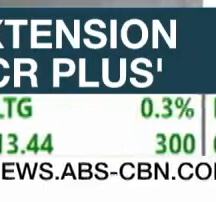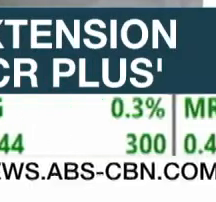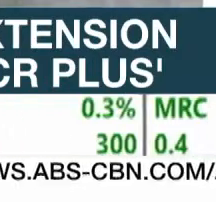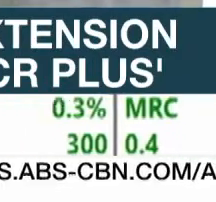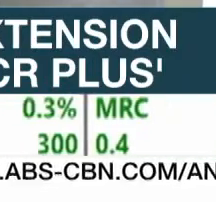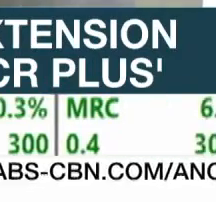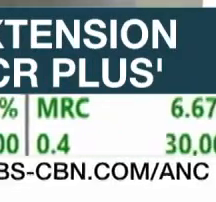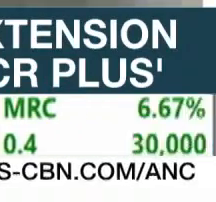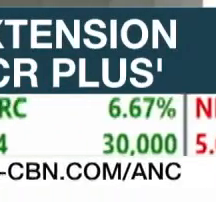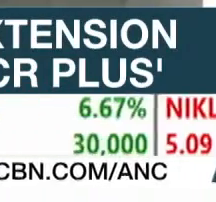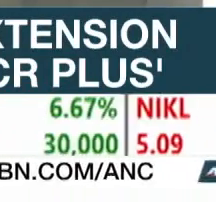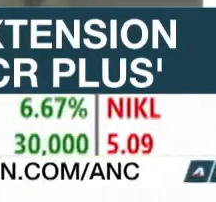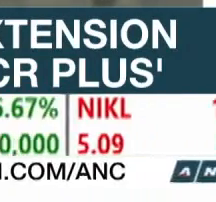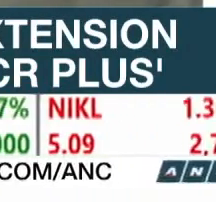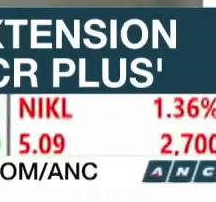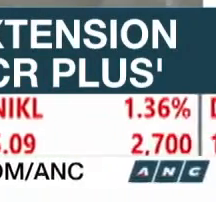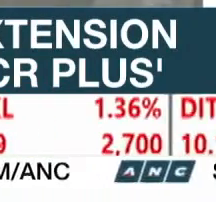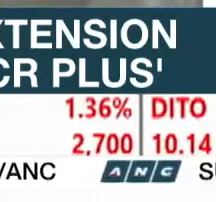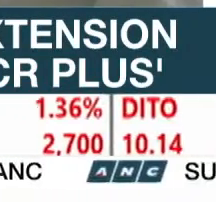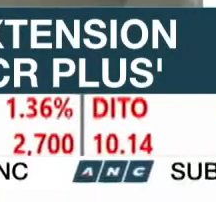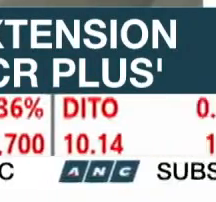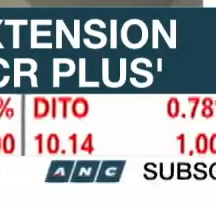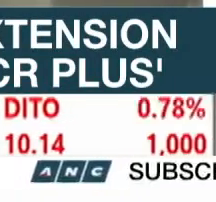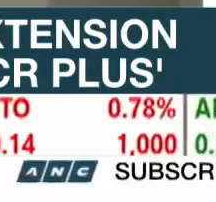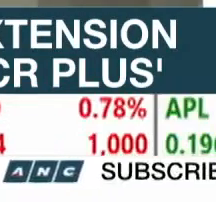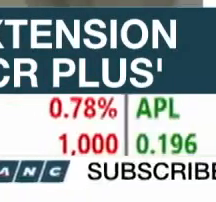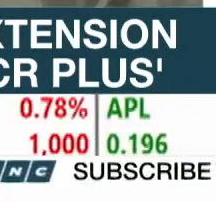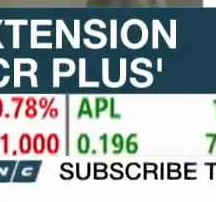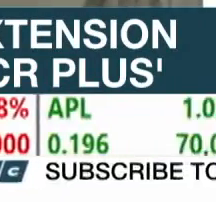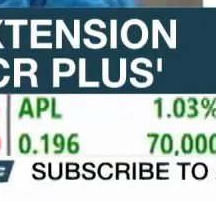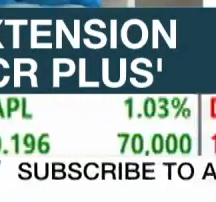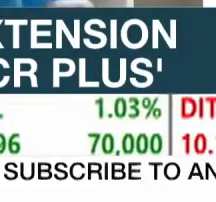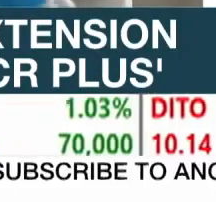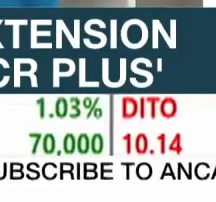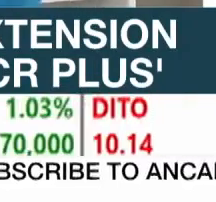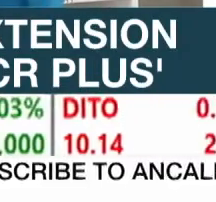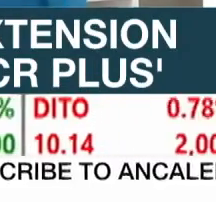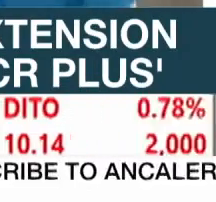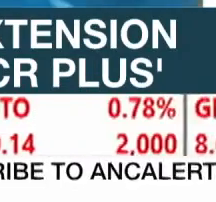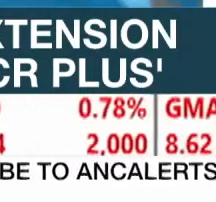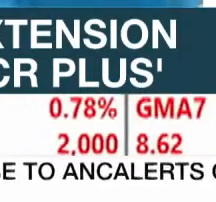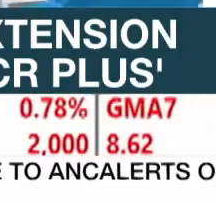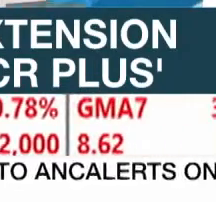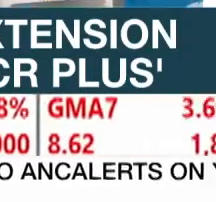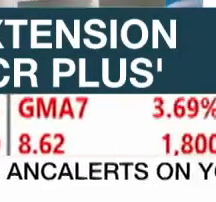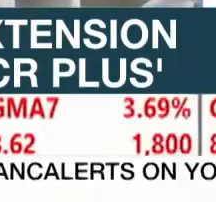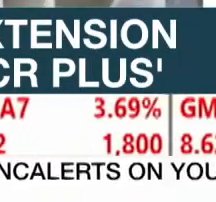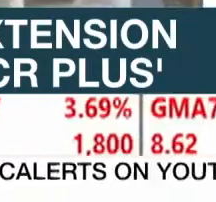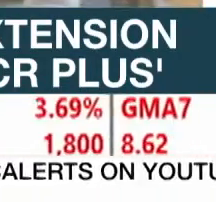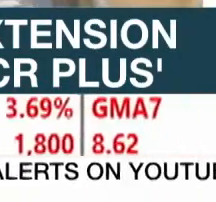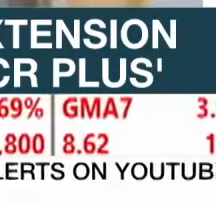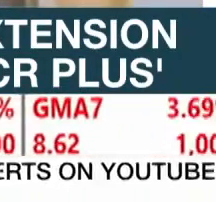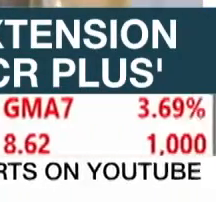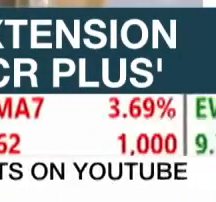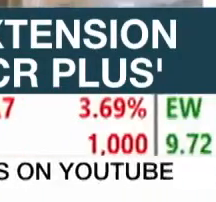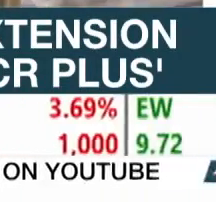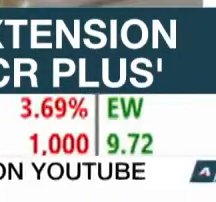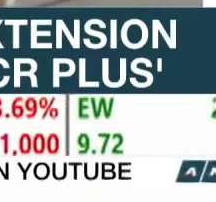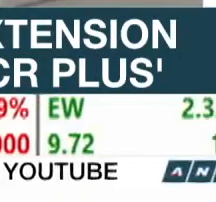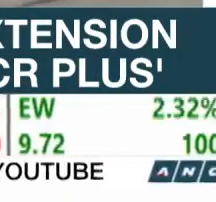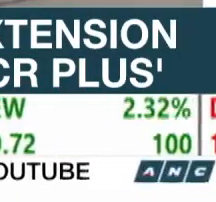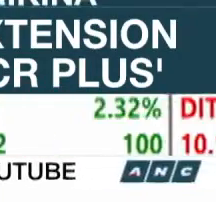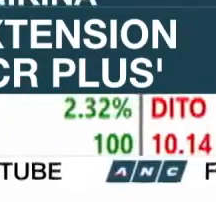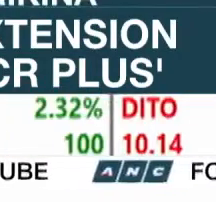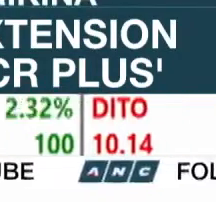or not. And then once they seek consult, it takes another 2 days for them to get tested. And then the results, the waiting for the results, and then eventually